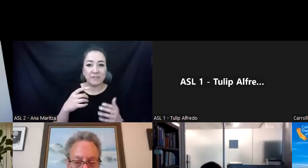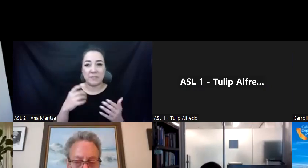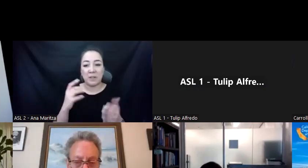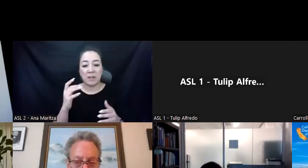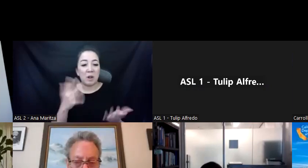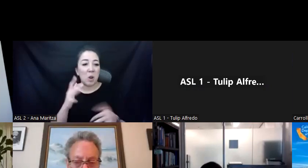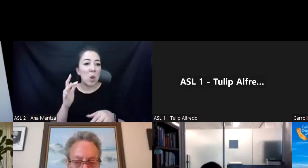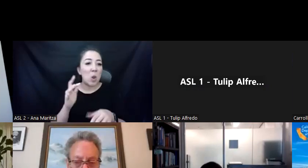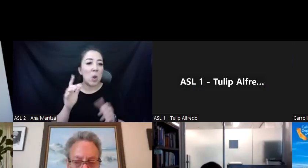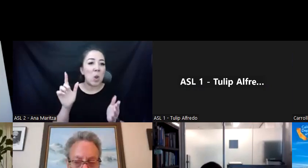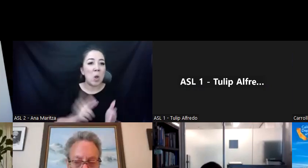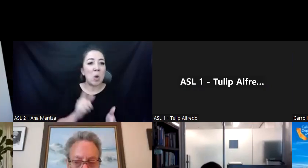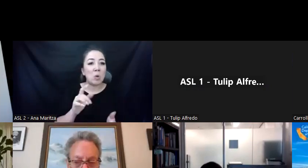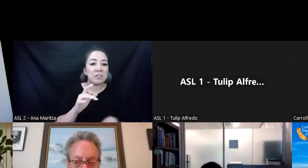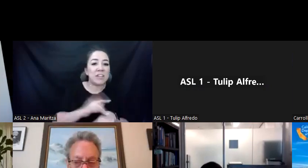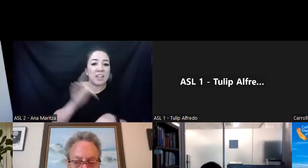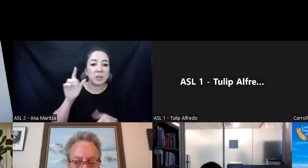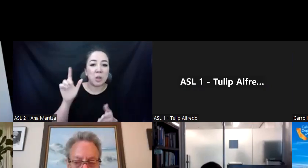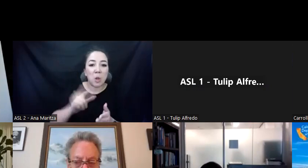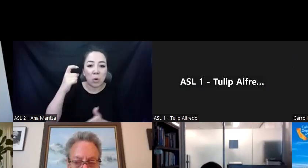low cost, and